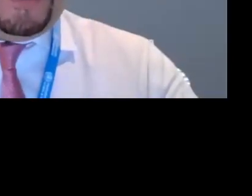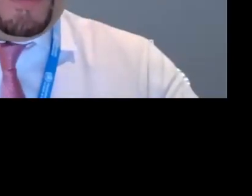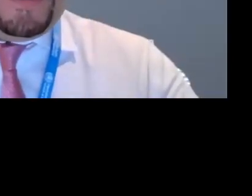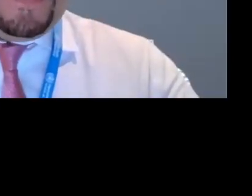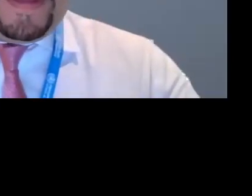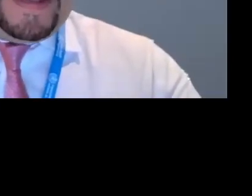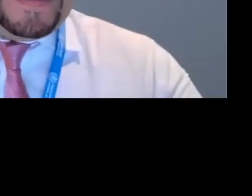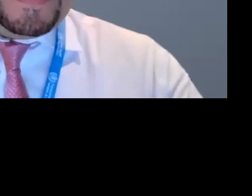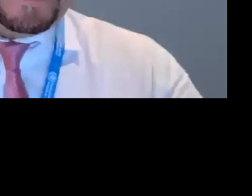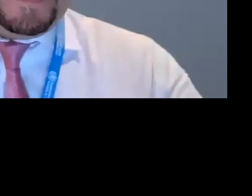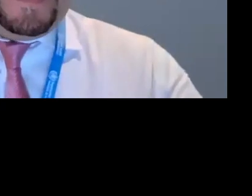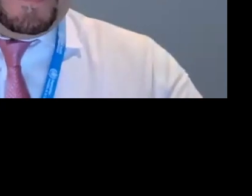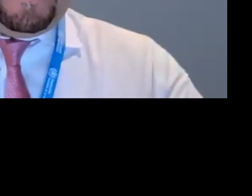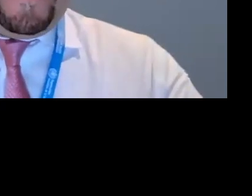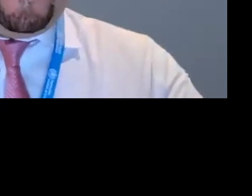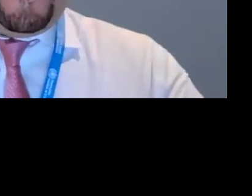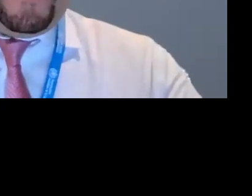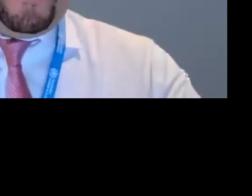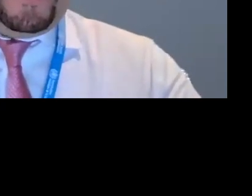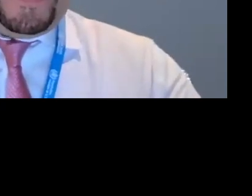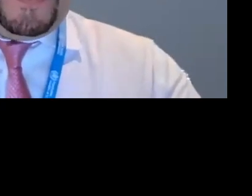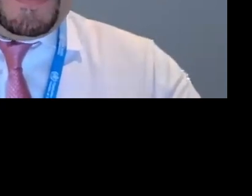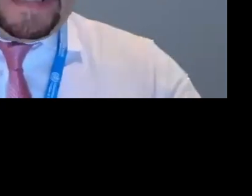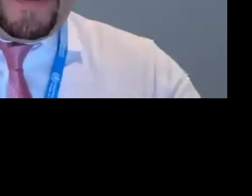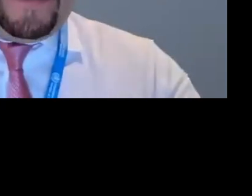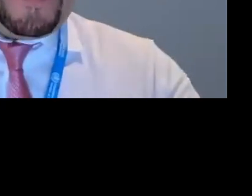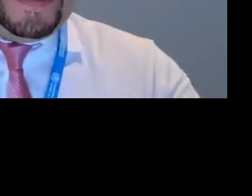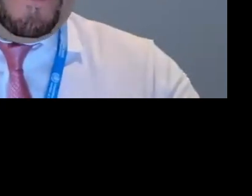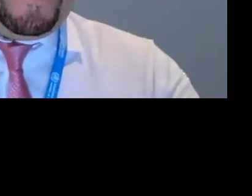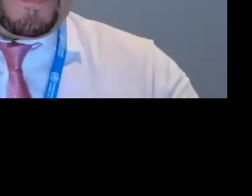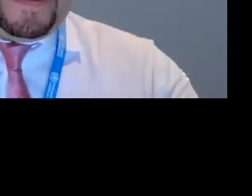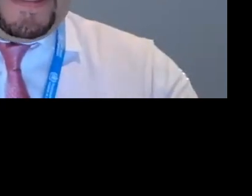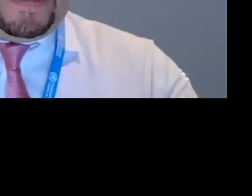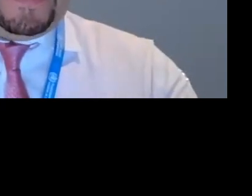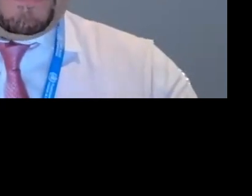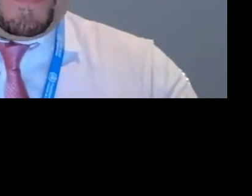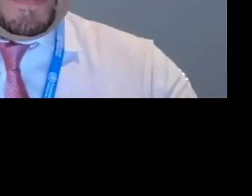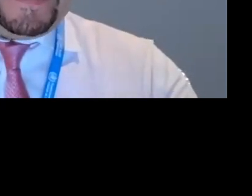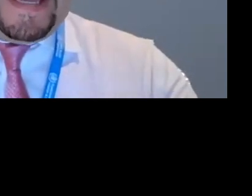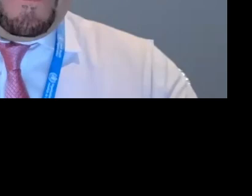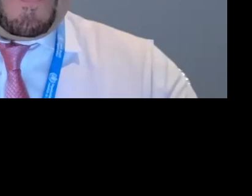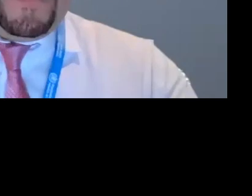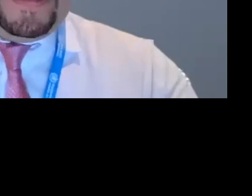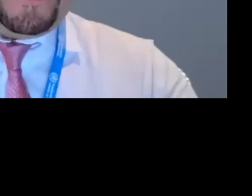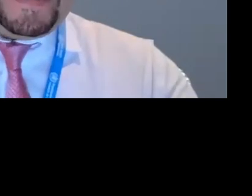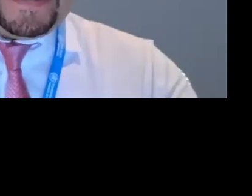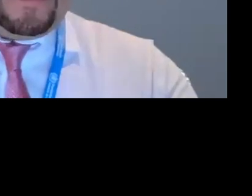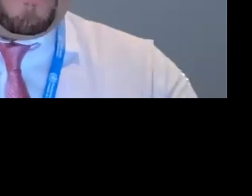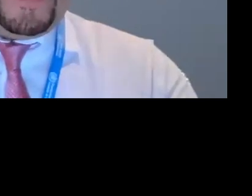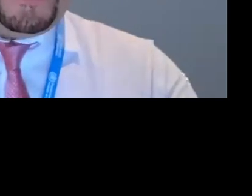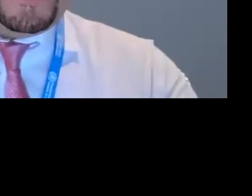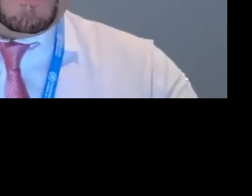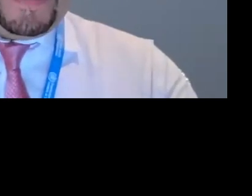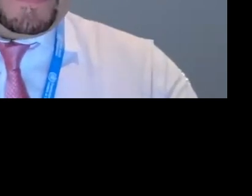the questions and answers. Thank you for all the questions that we have received. Due to the time, we'll address a